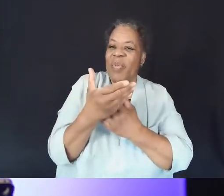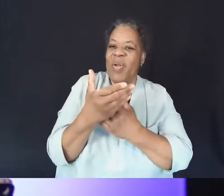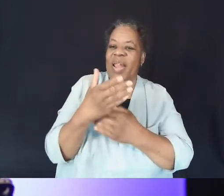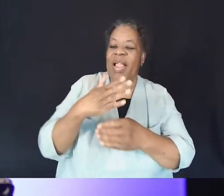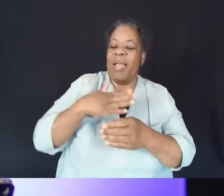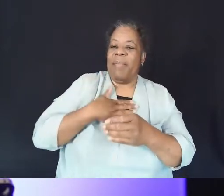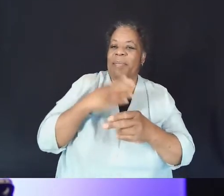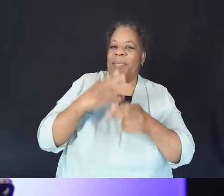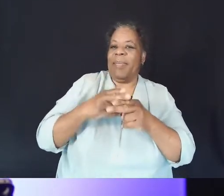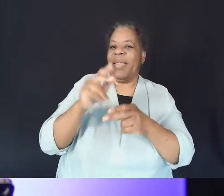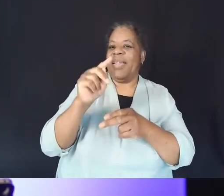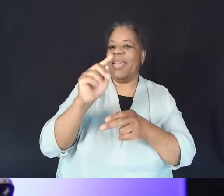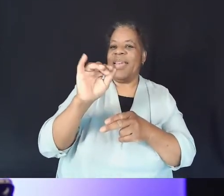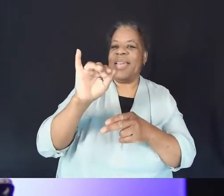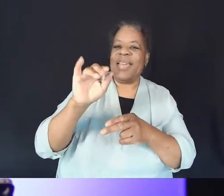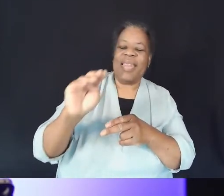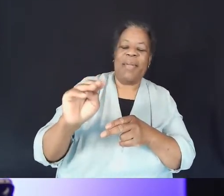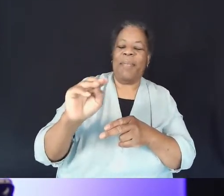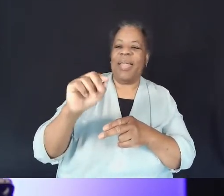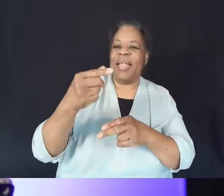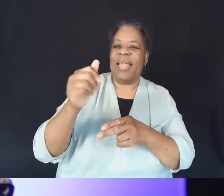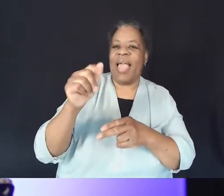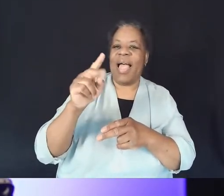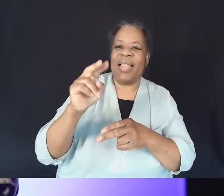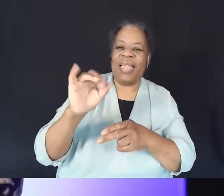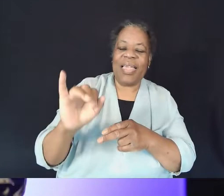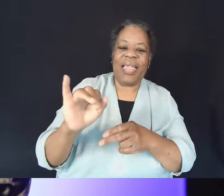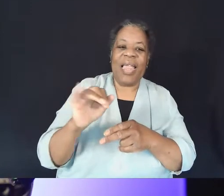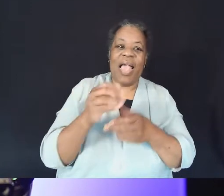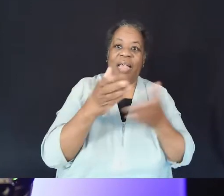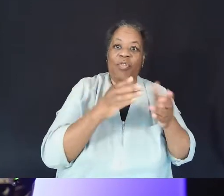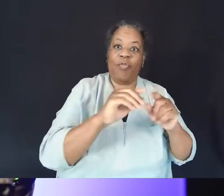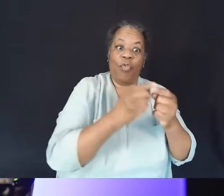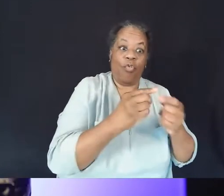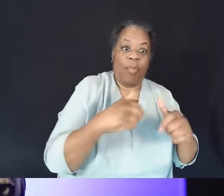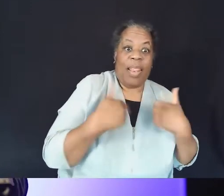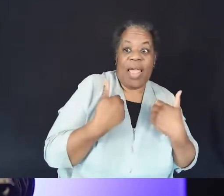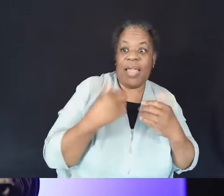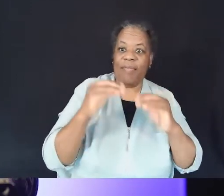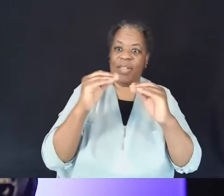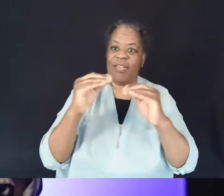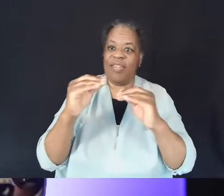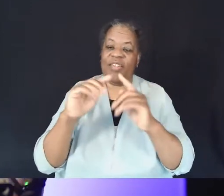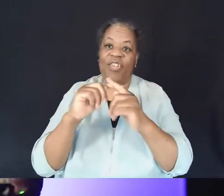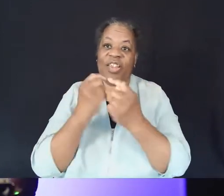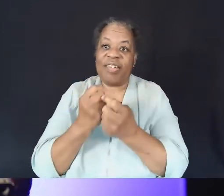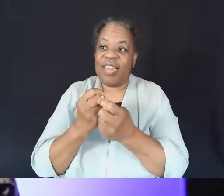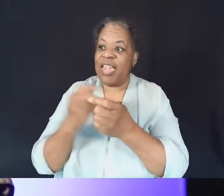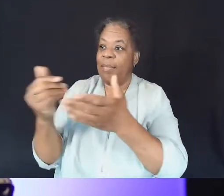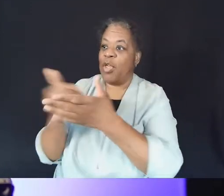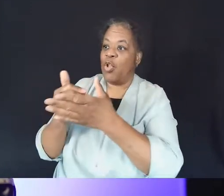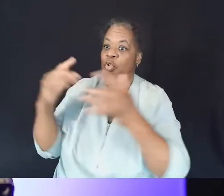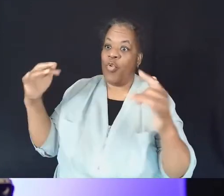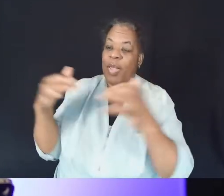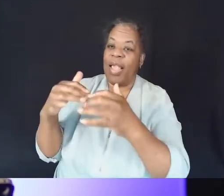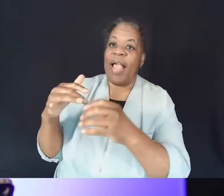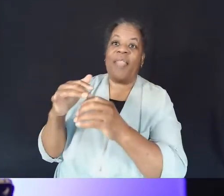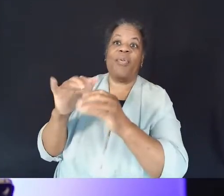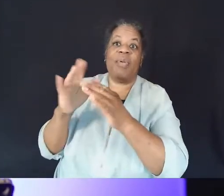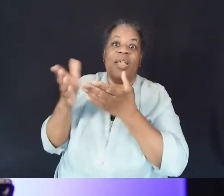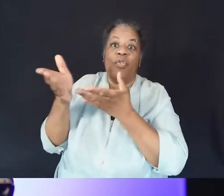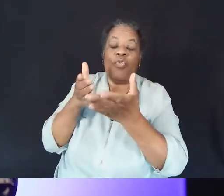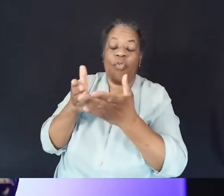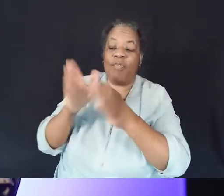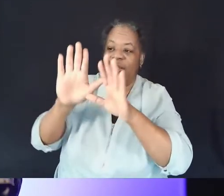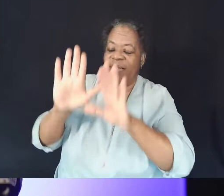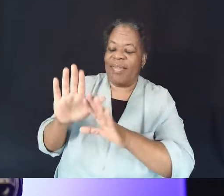life. I'm on the teaching team. And I serve at our new gathering service, which is our new Sunday night service in Wilmington, led